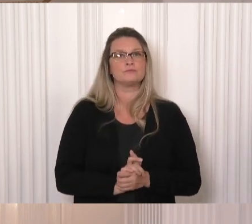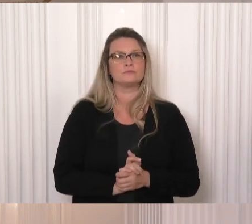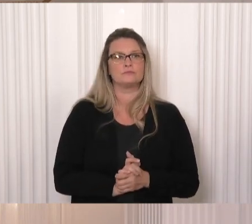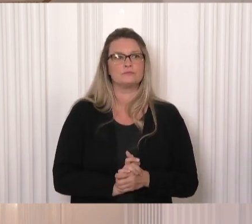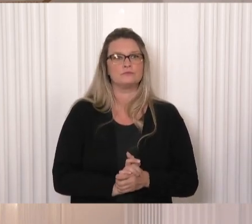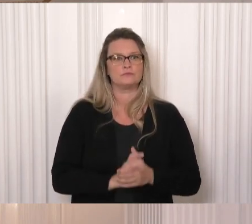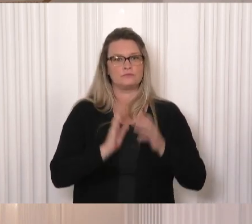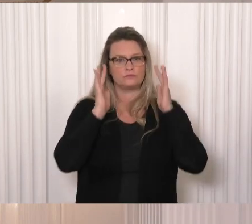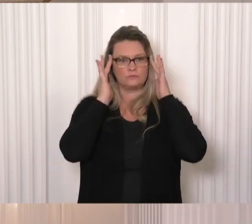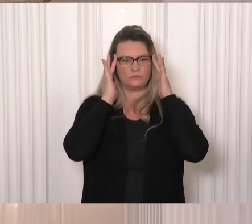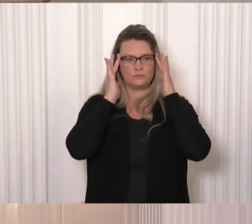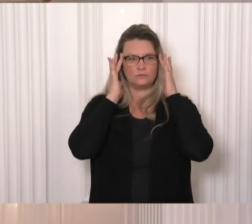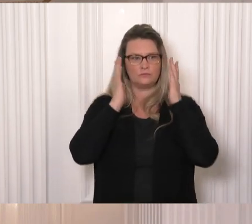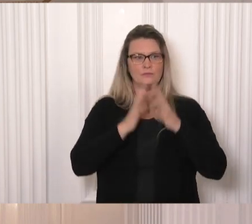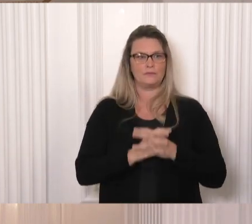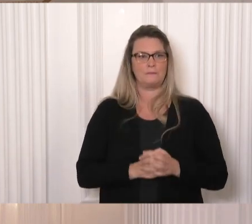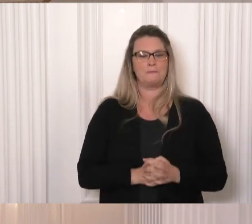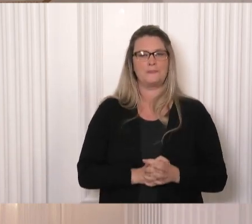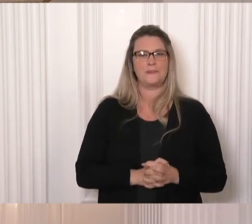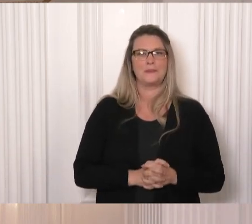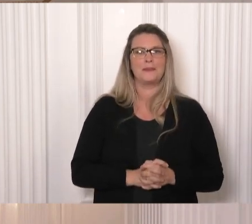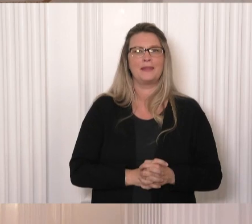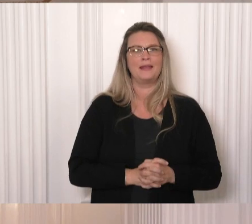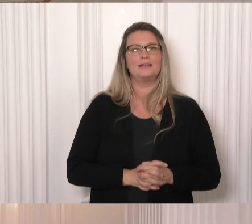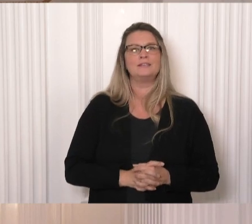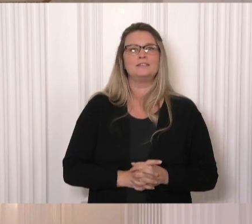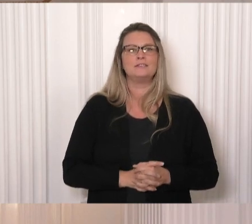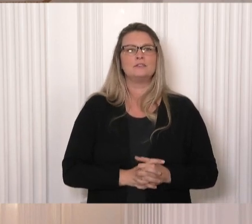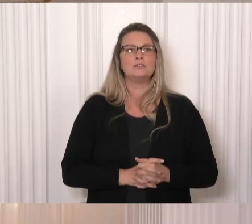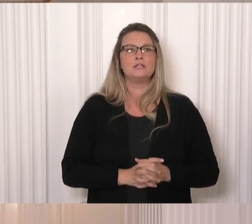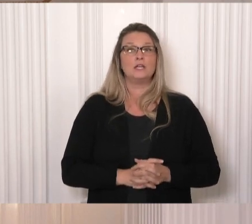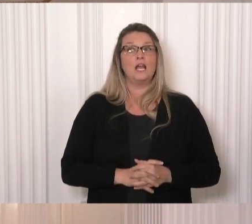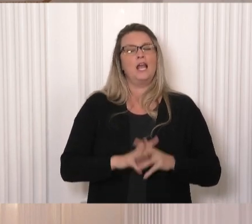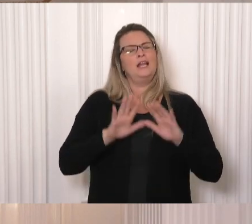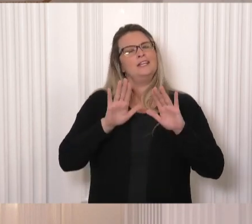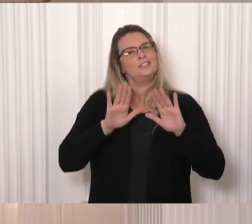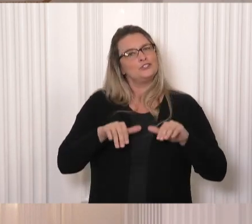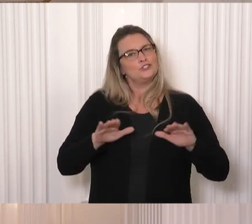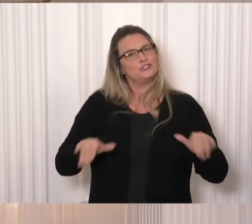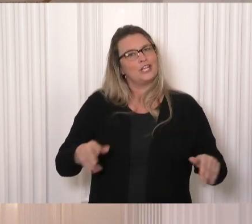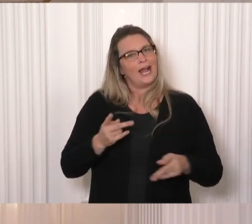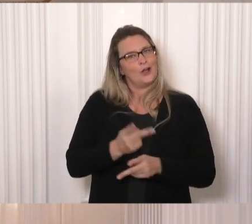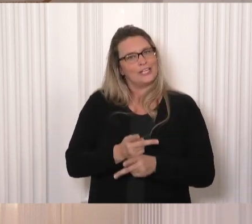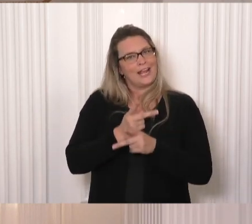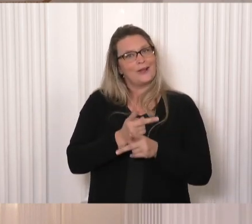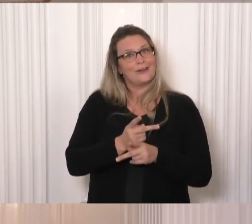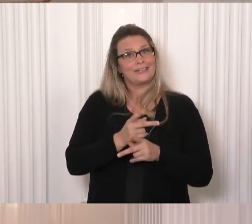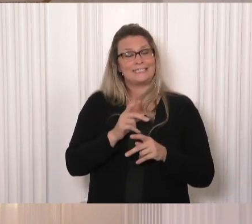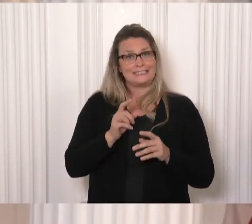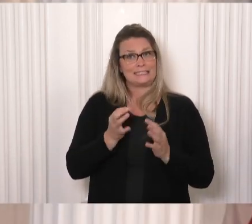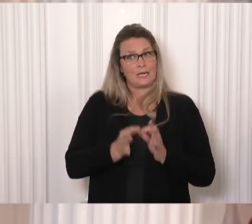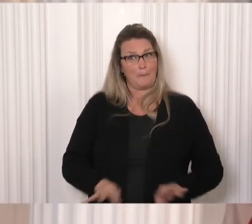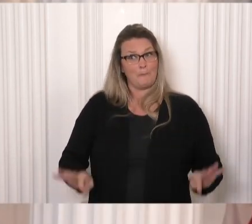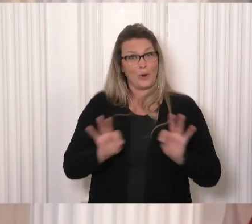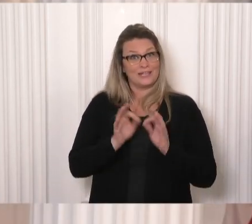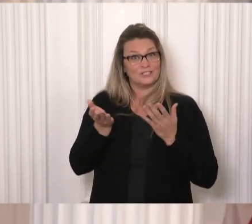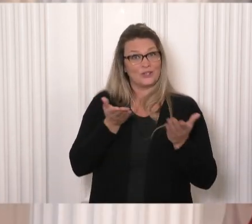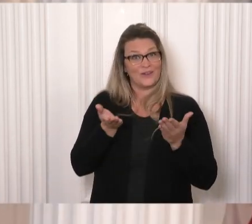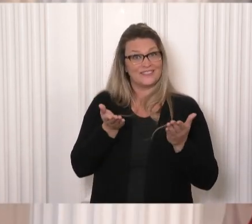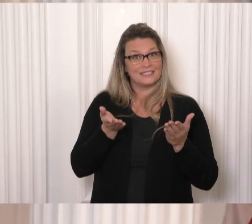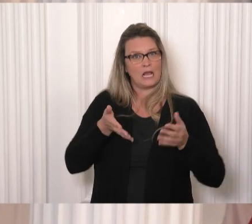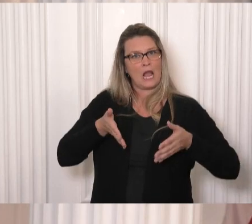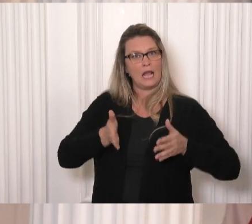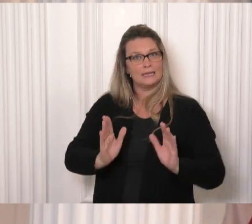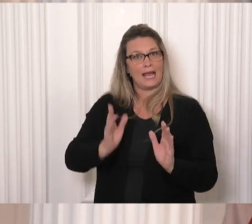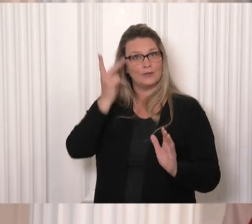You do the daycare, I'll do the spending. Right. You know, childcare is an essential service that allows our